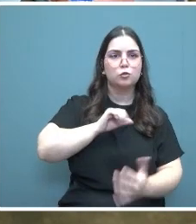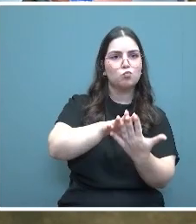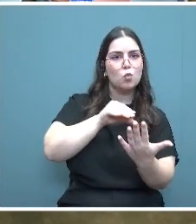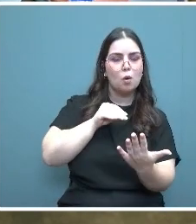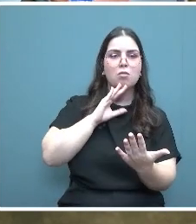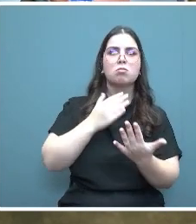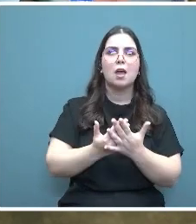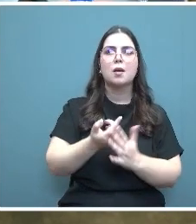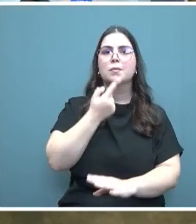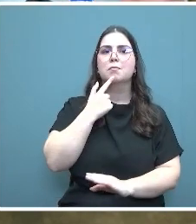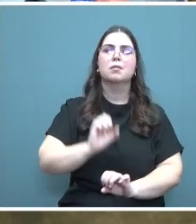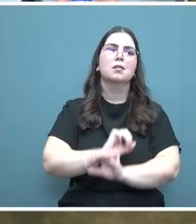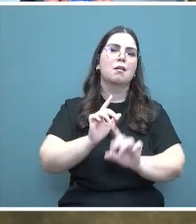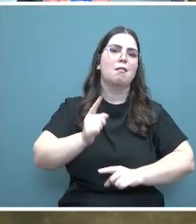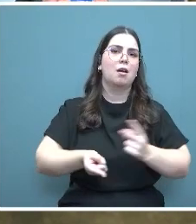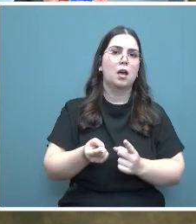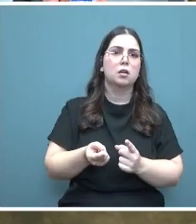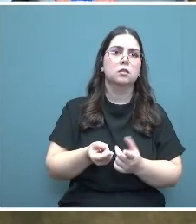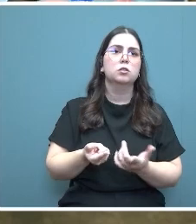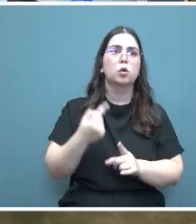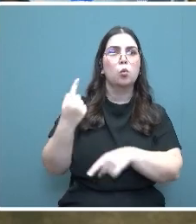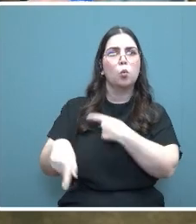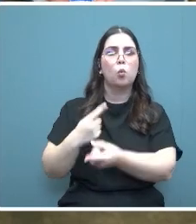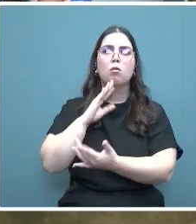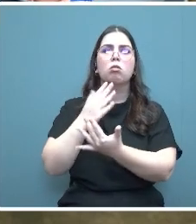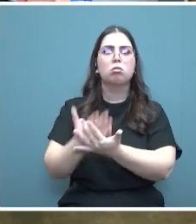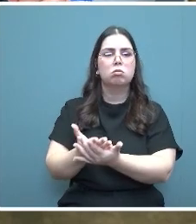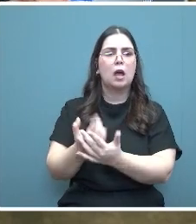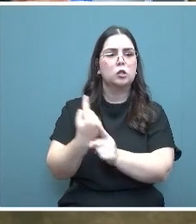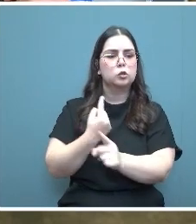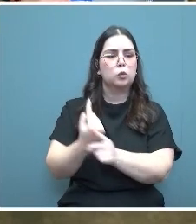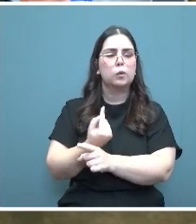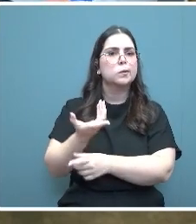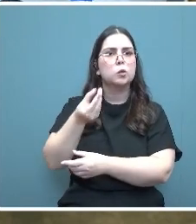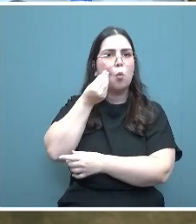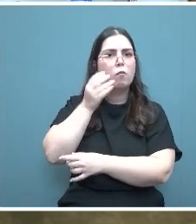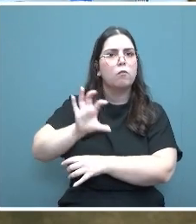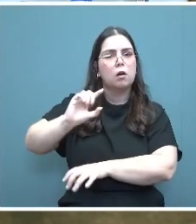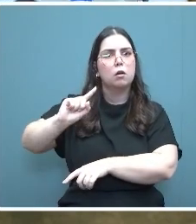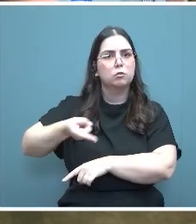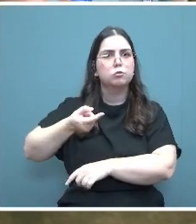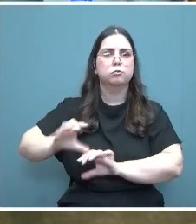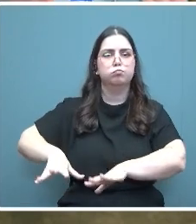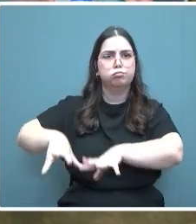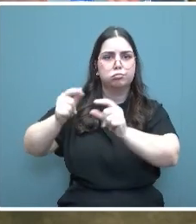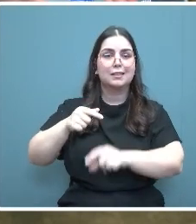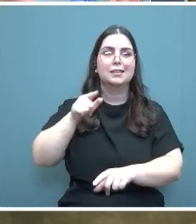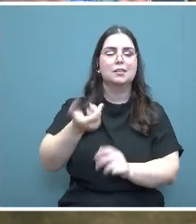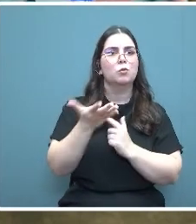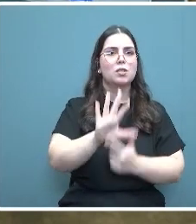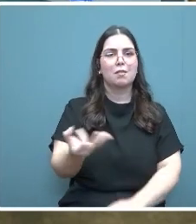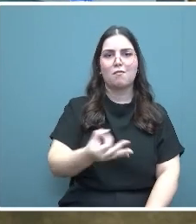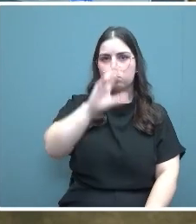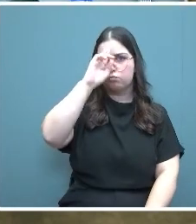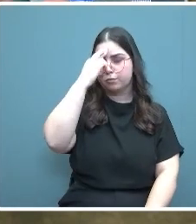firm where other might break. And for me, it's a real example of resilience. So this woman that